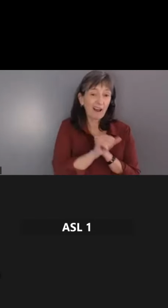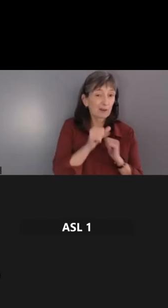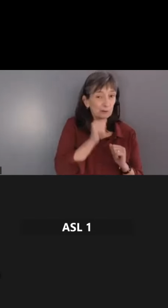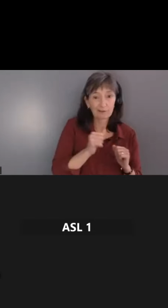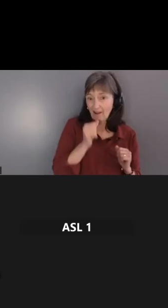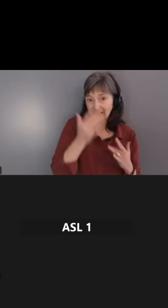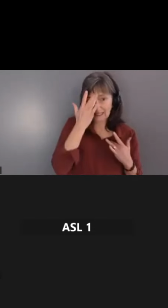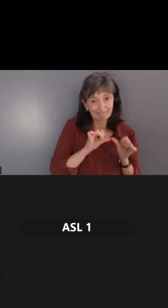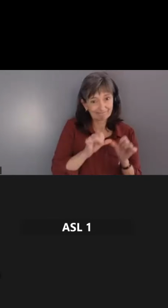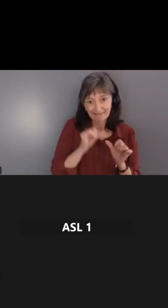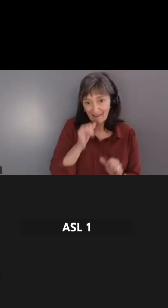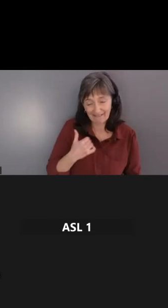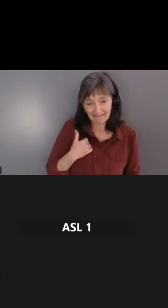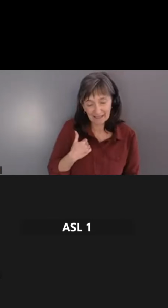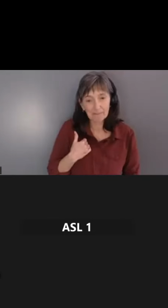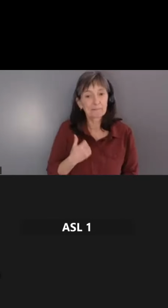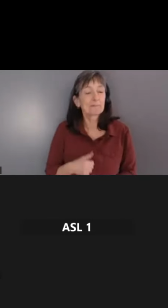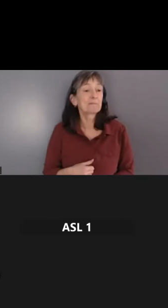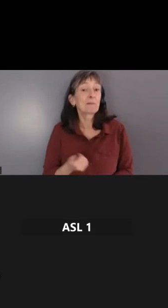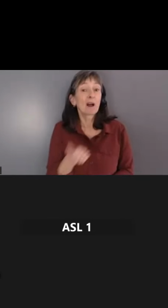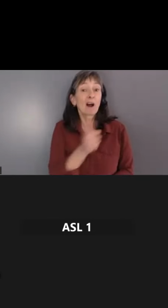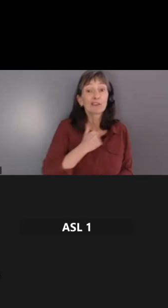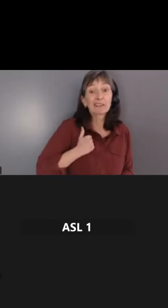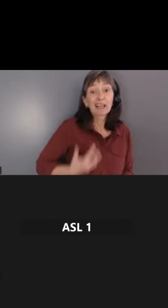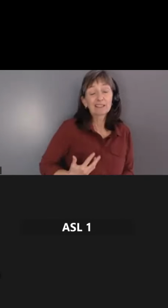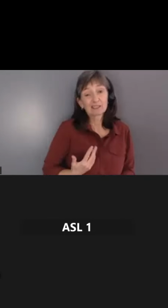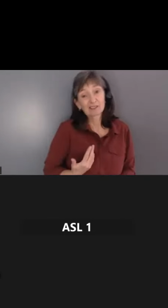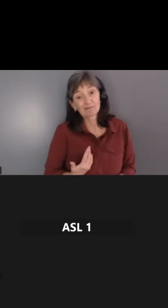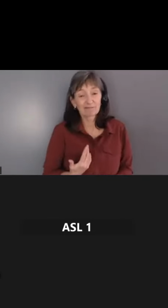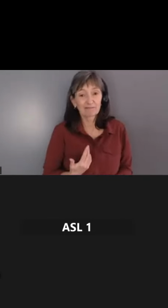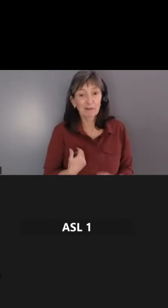1/4 of older Canadians have 3 or more chronic diseases, they